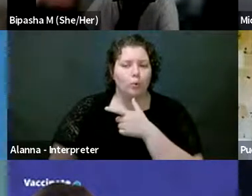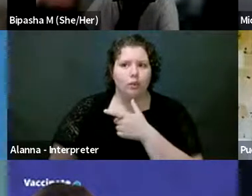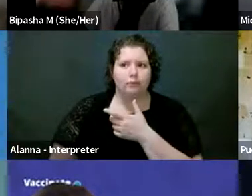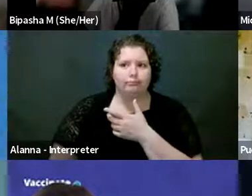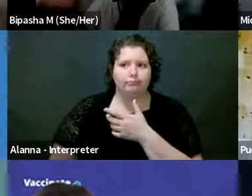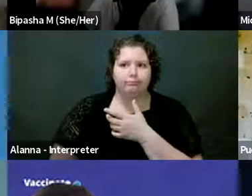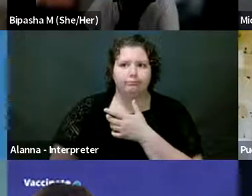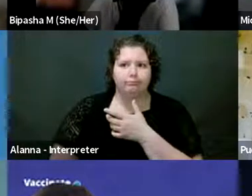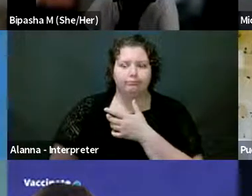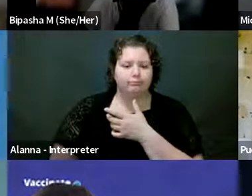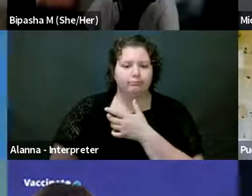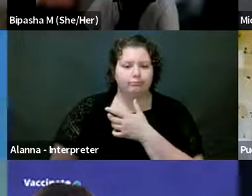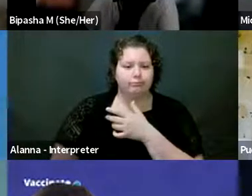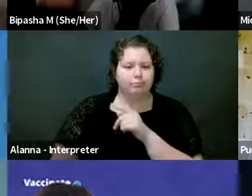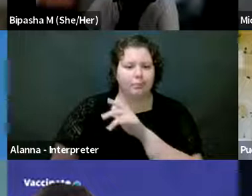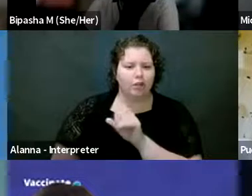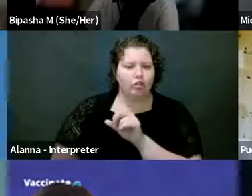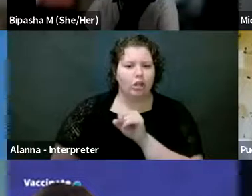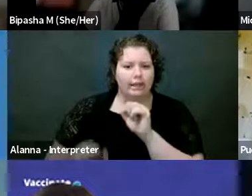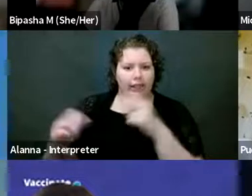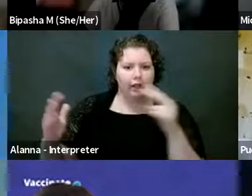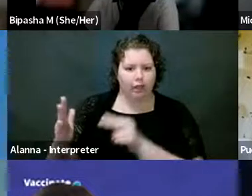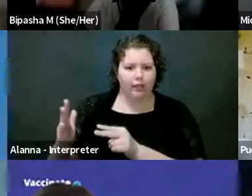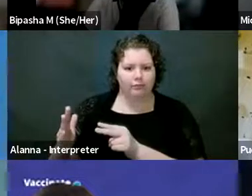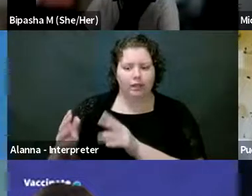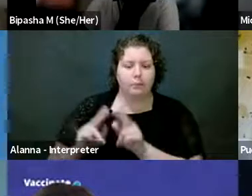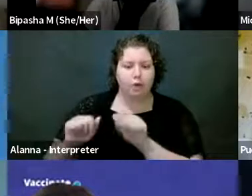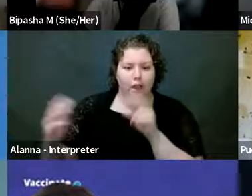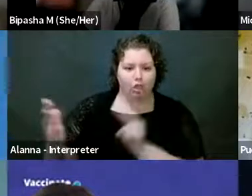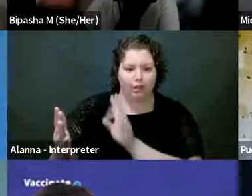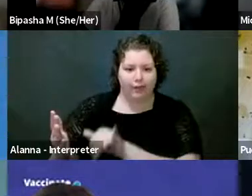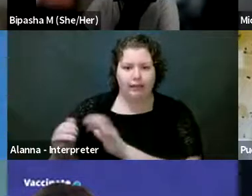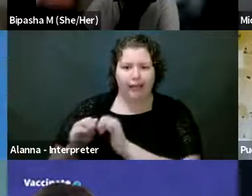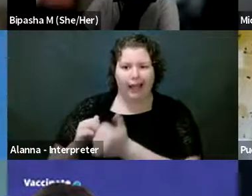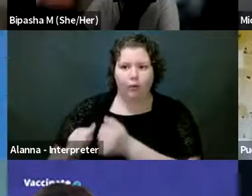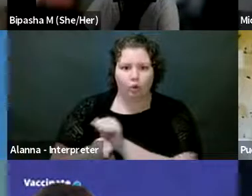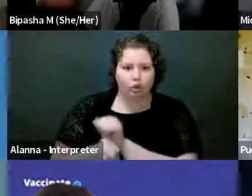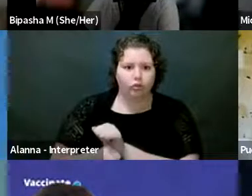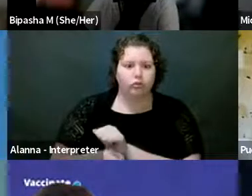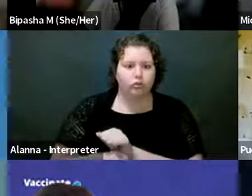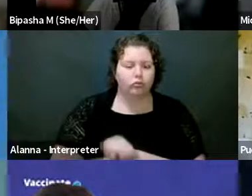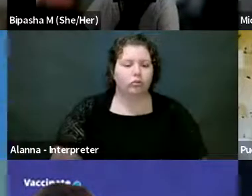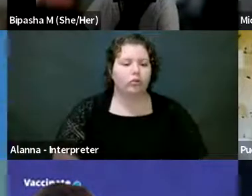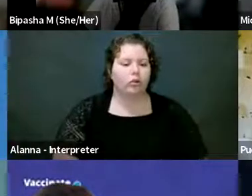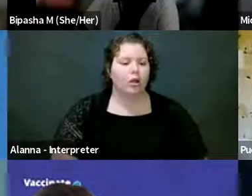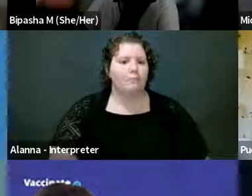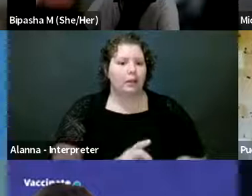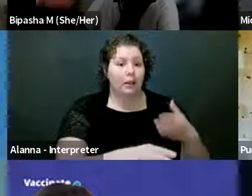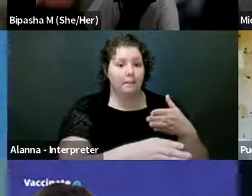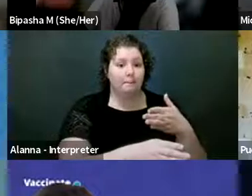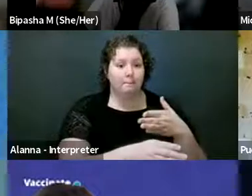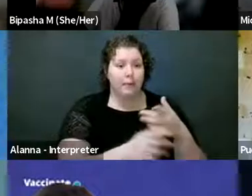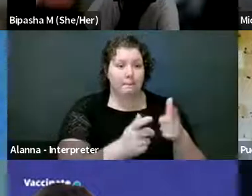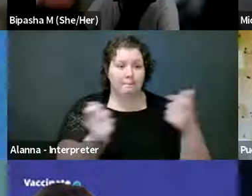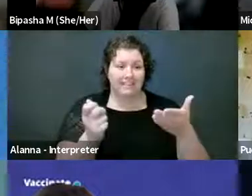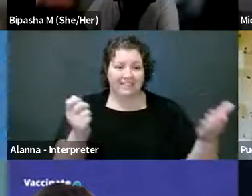at. But the big thing that at the end of our conversation that came out is that in order for us to move